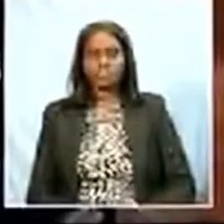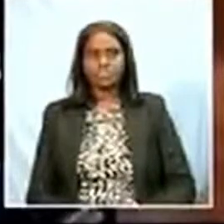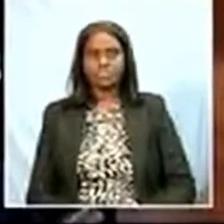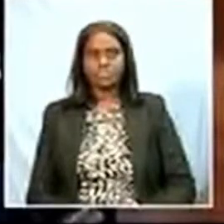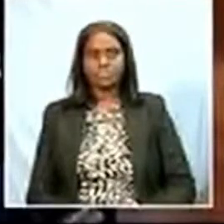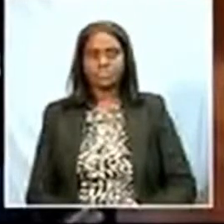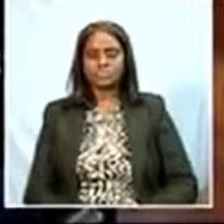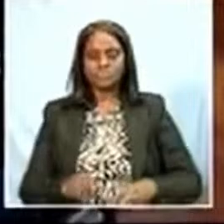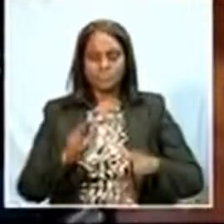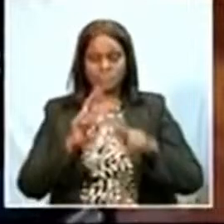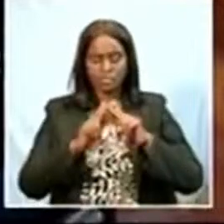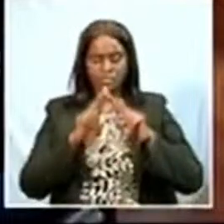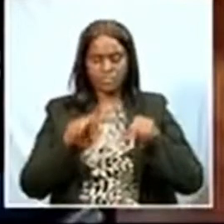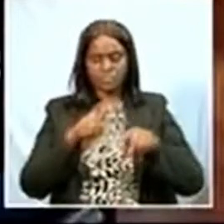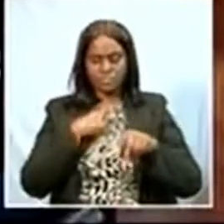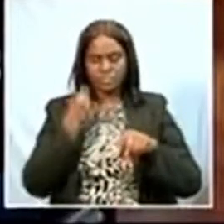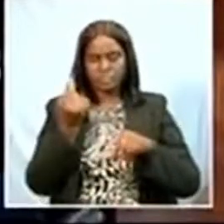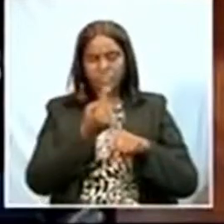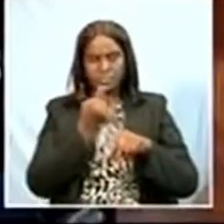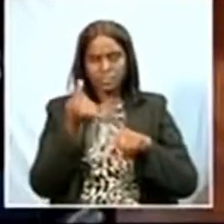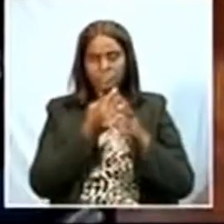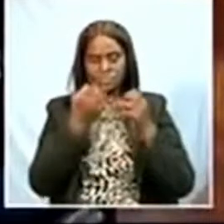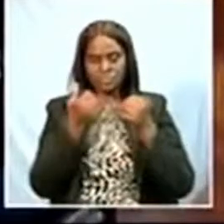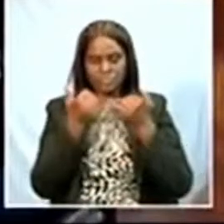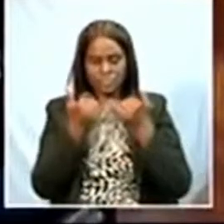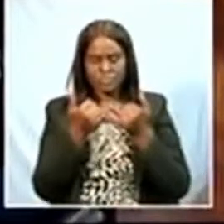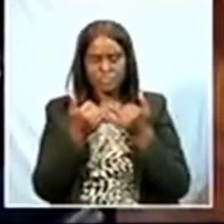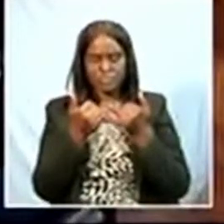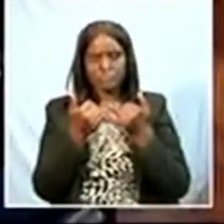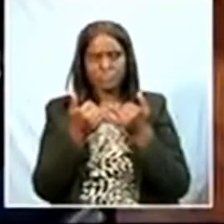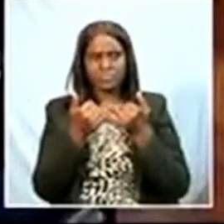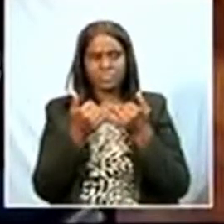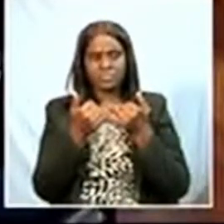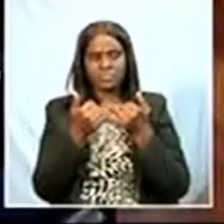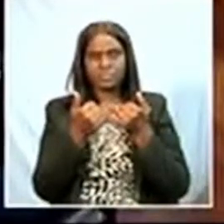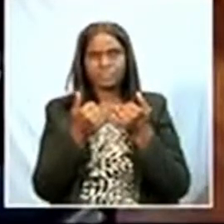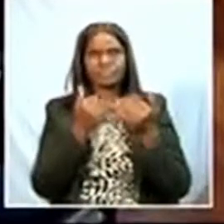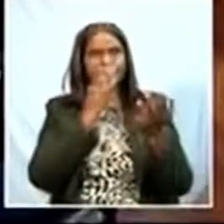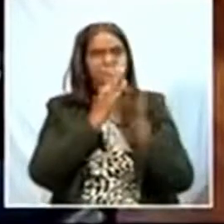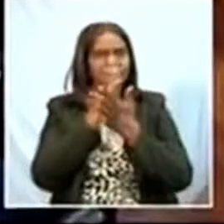Chair, it's just I just want the witness to allay fears.